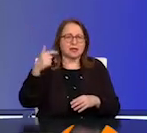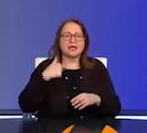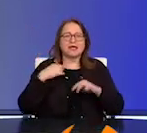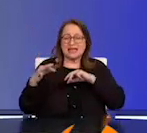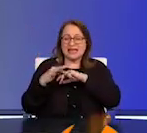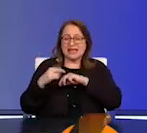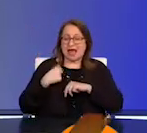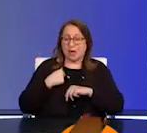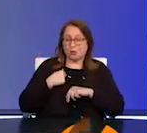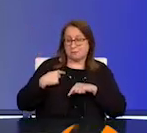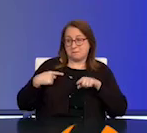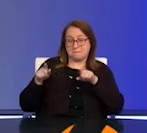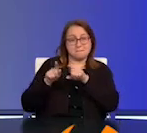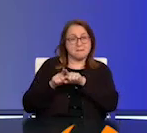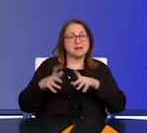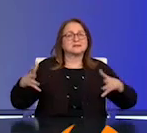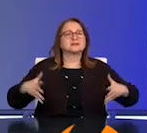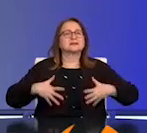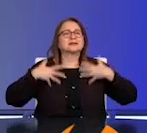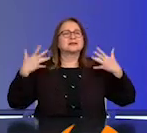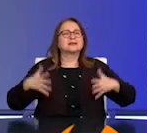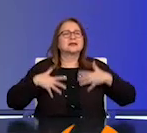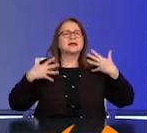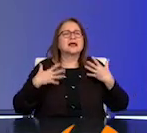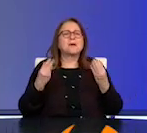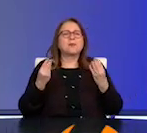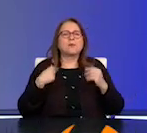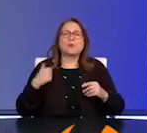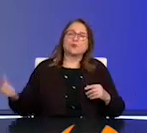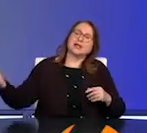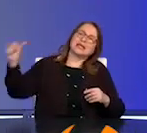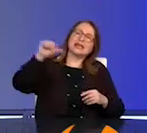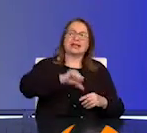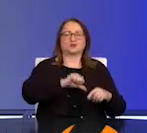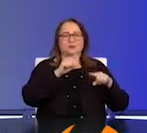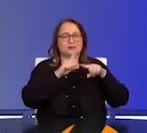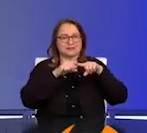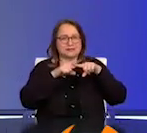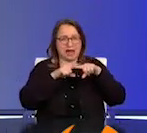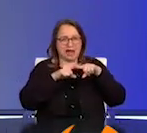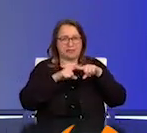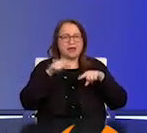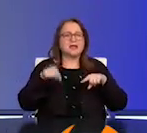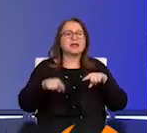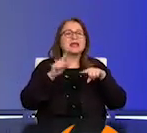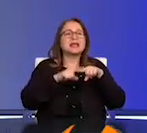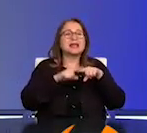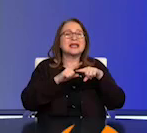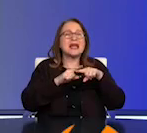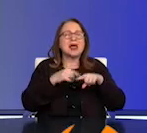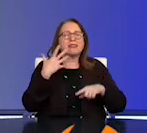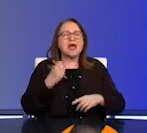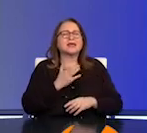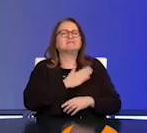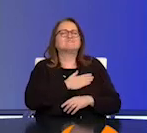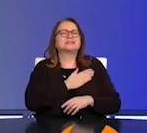and I could not be more delighted to be back in Greece, which has long held the most special place